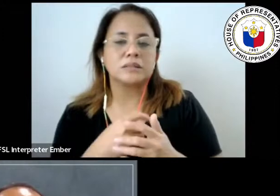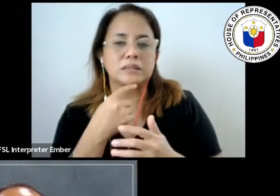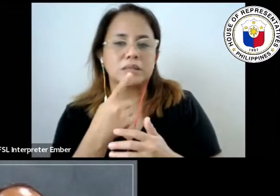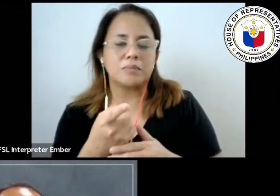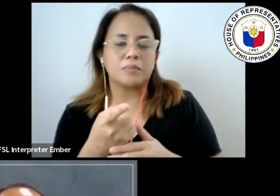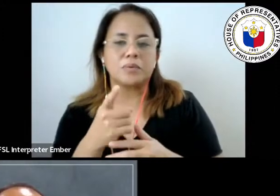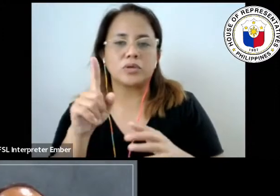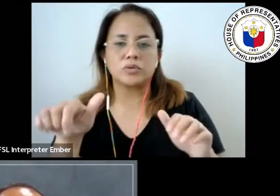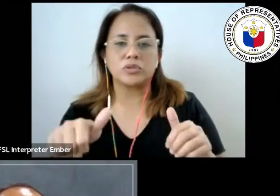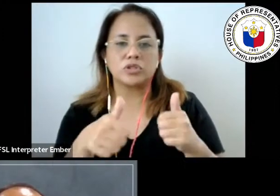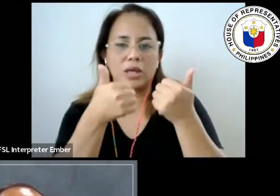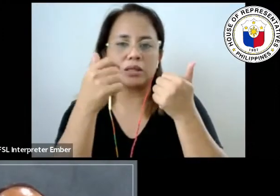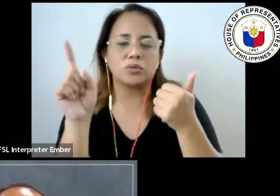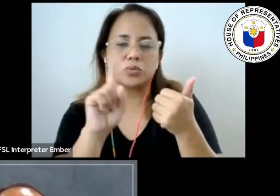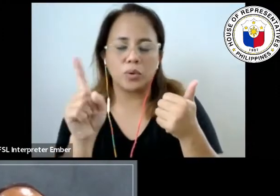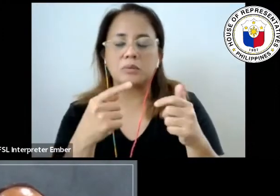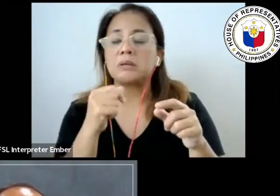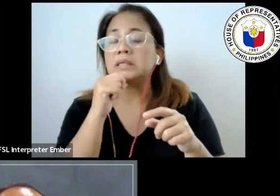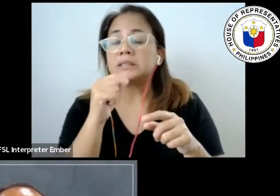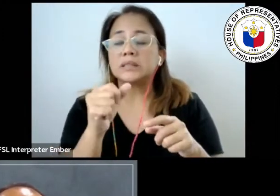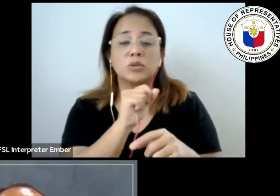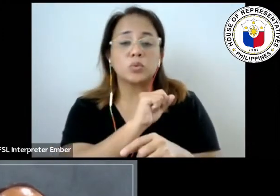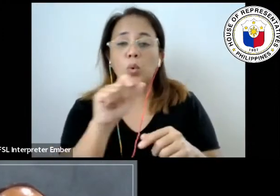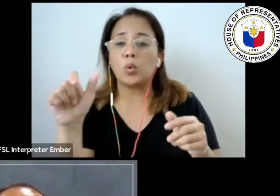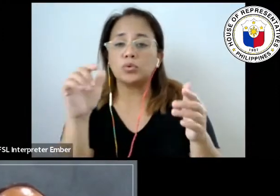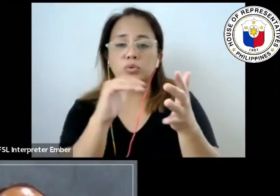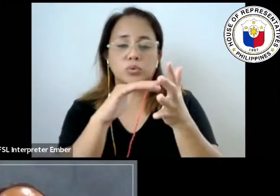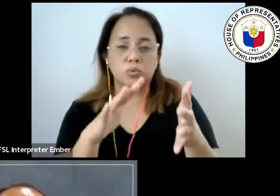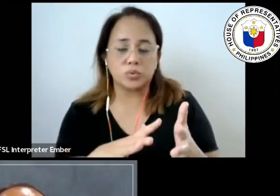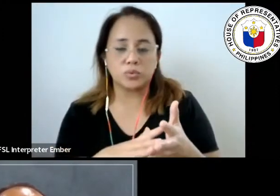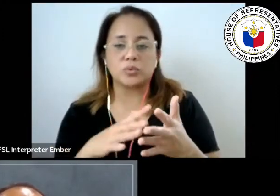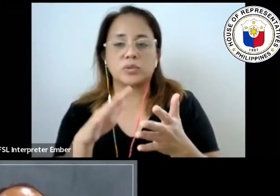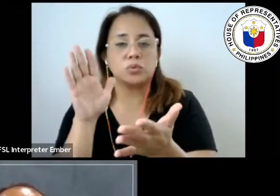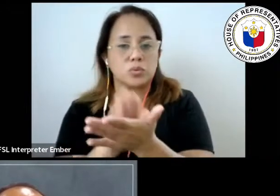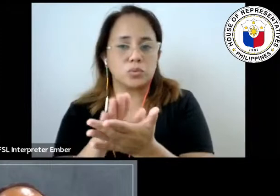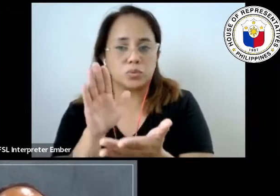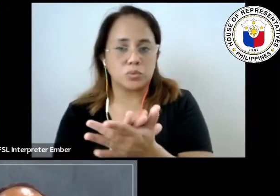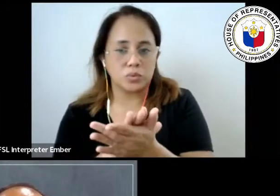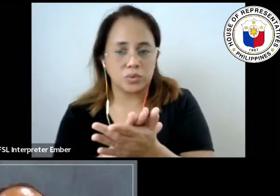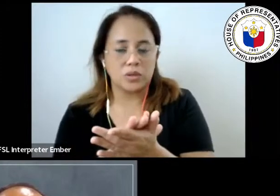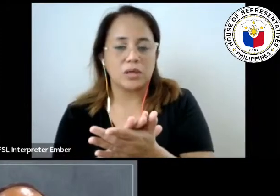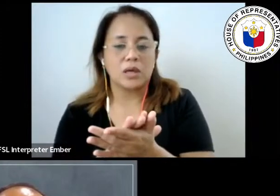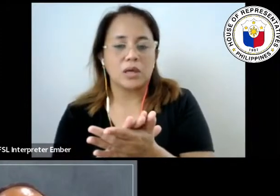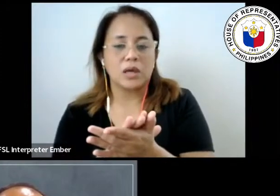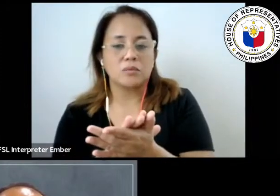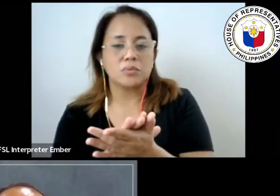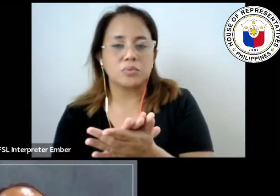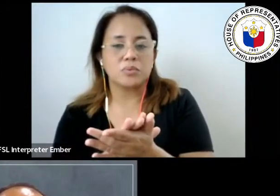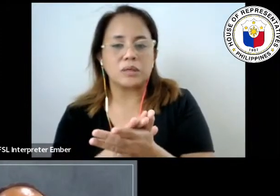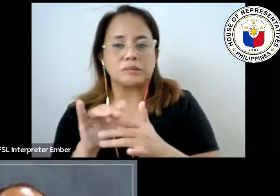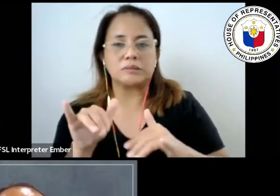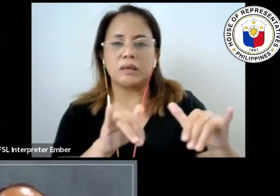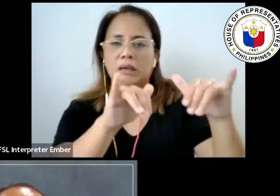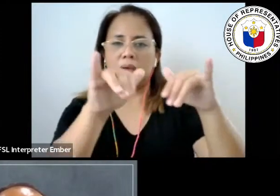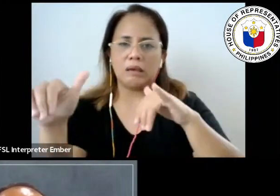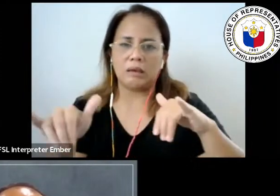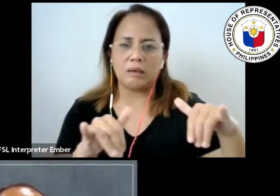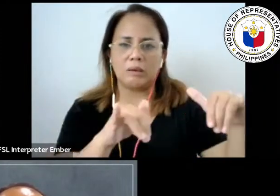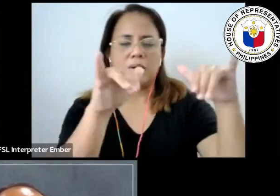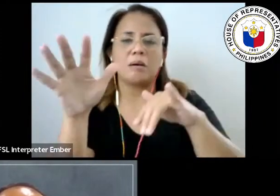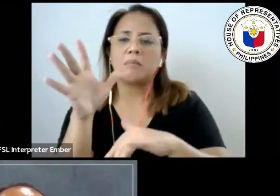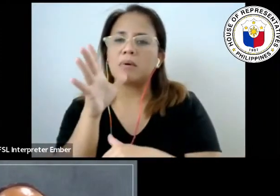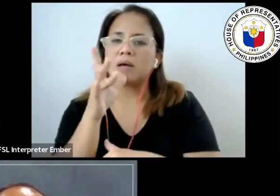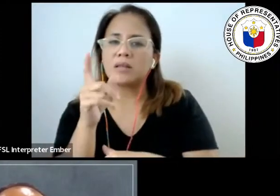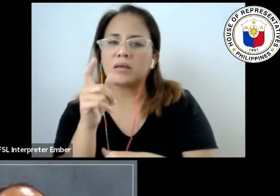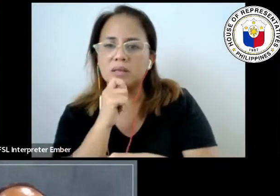yung isang challenge yan, hindi lahat ng students in a particular school pare-pareho sila nung mother